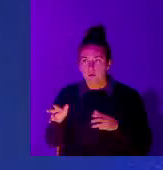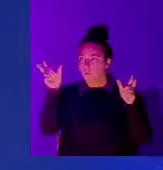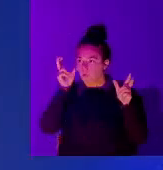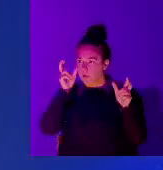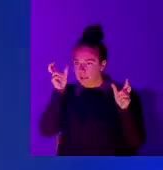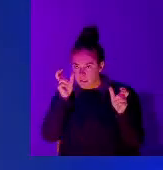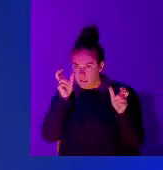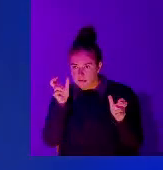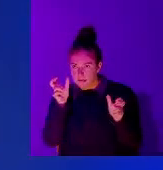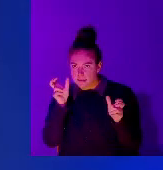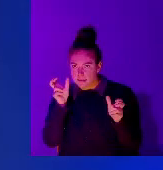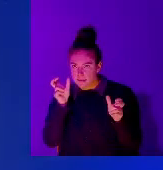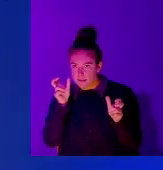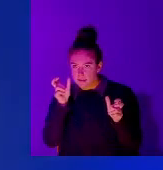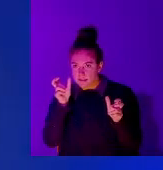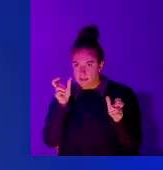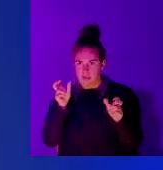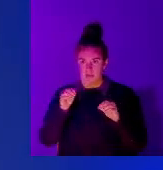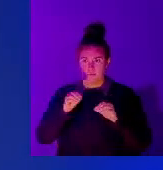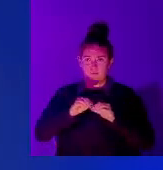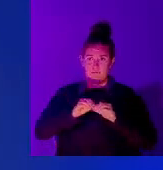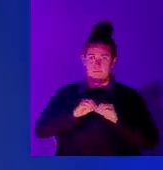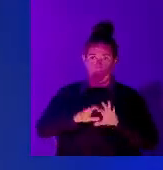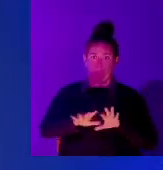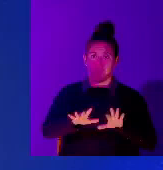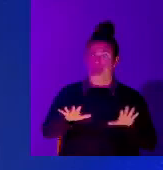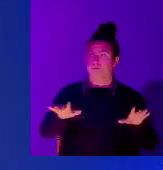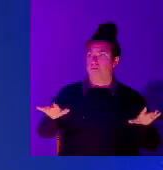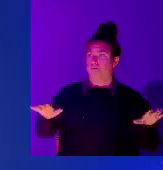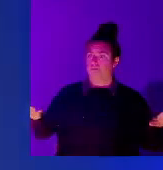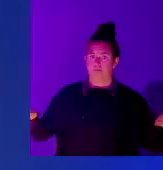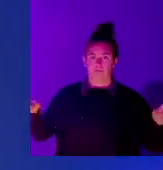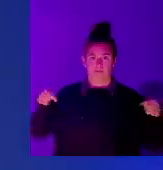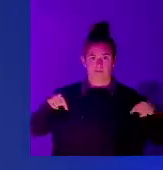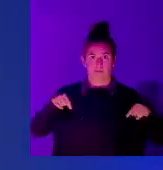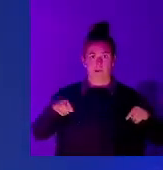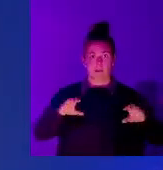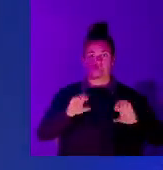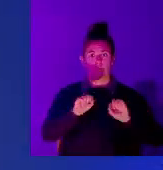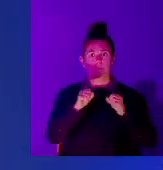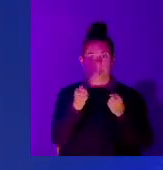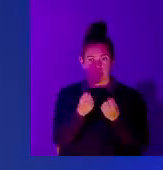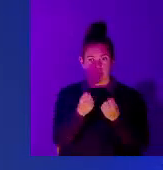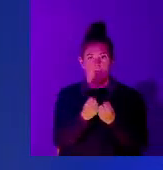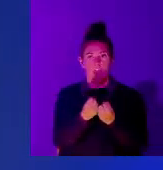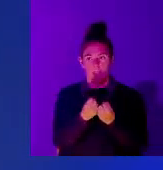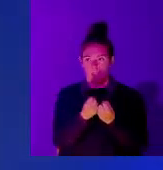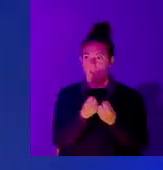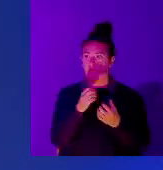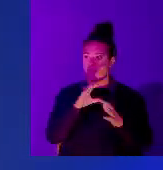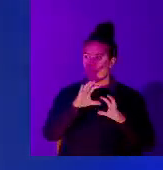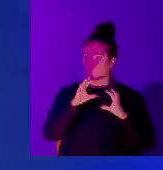so pervasive in our society and in the world around us? Talking about that difference between